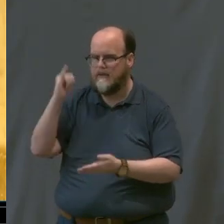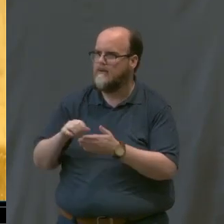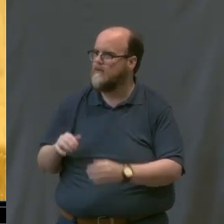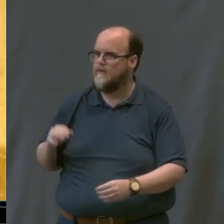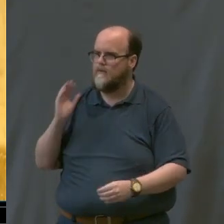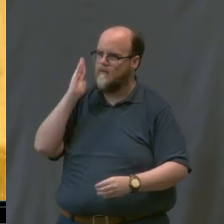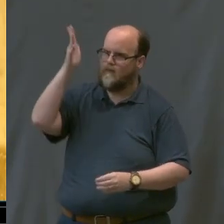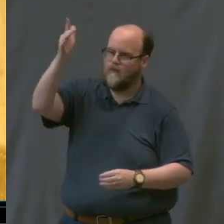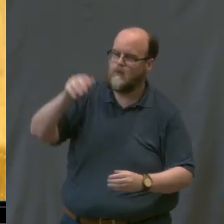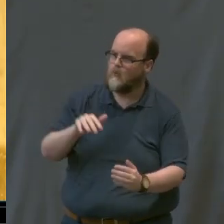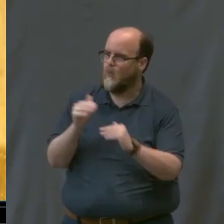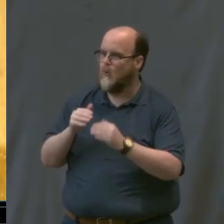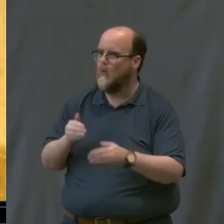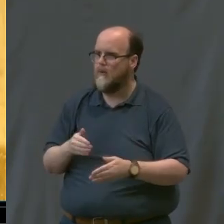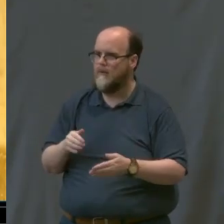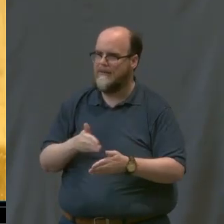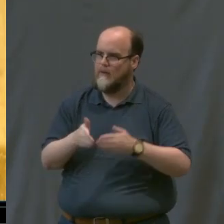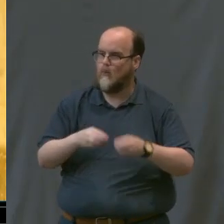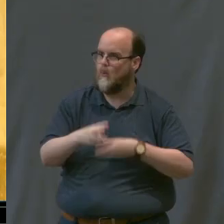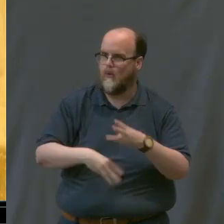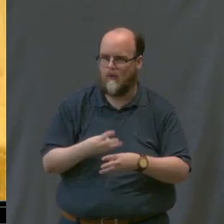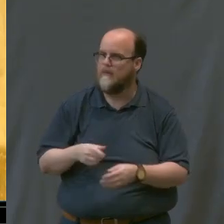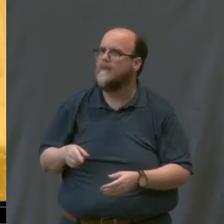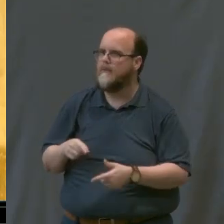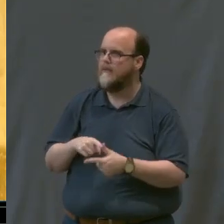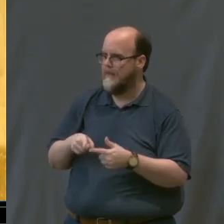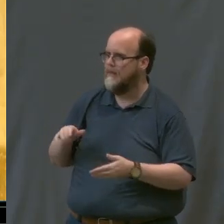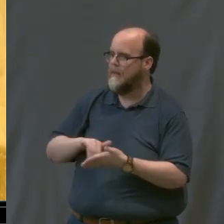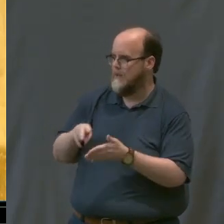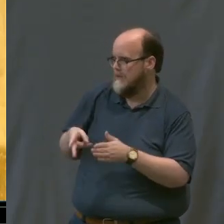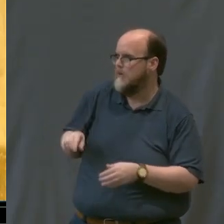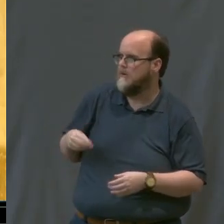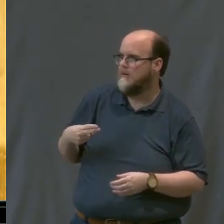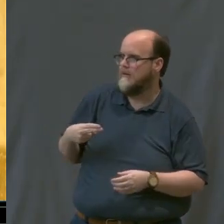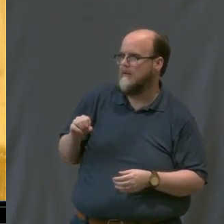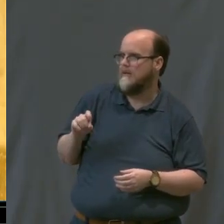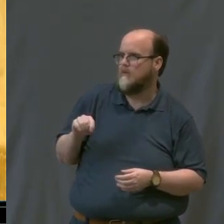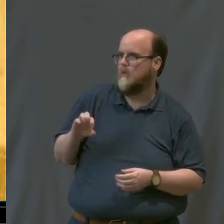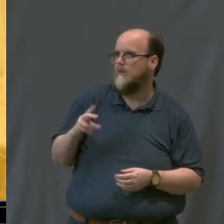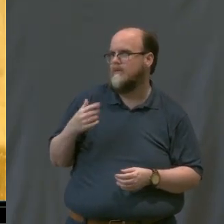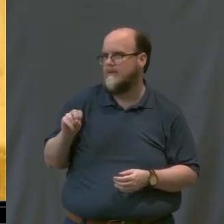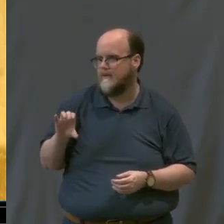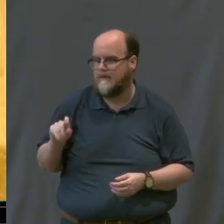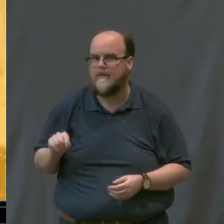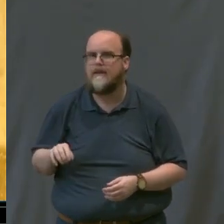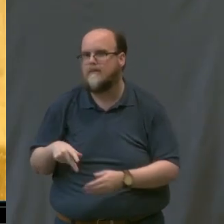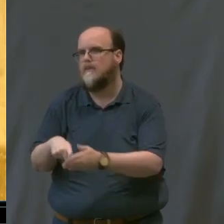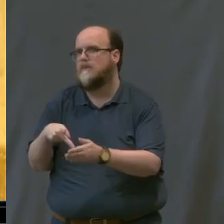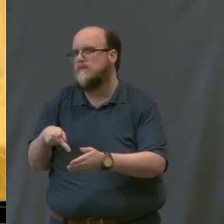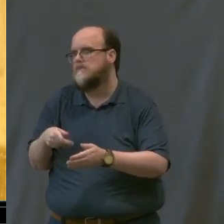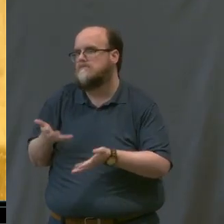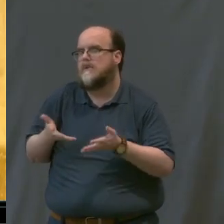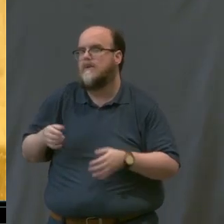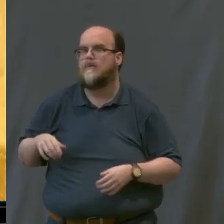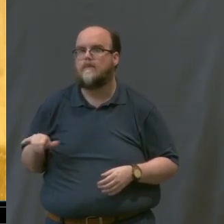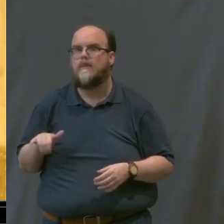marks the end of the world, then they're going to be a historist. They're probably going to be premillennialists as well. Chapter 17, where it